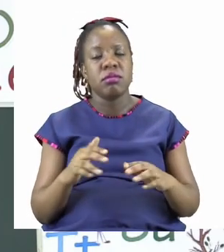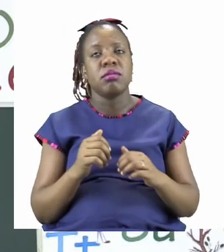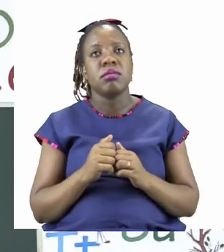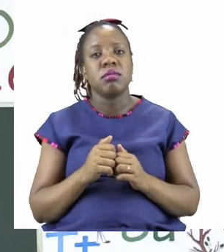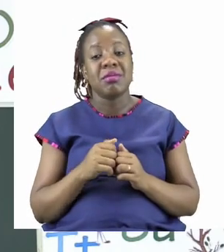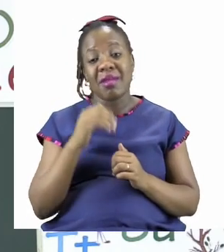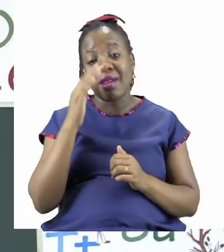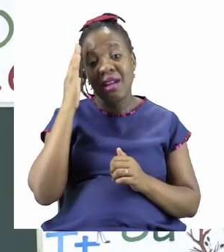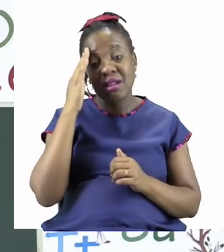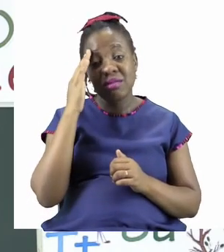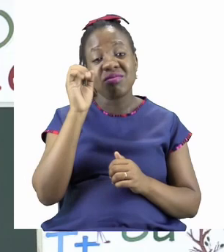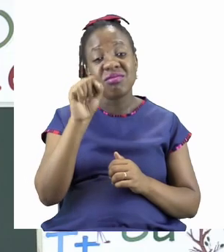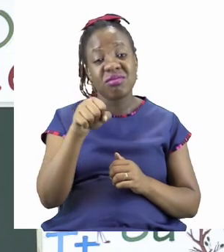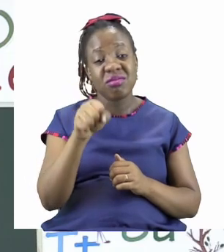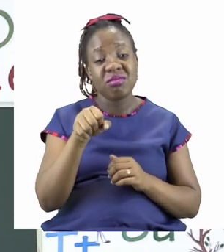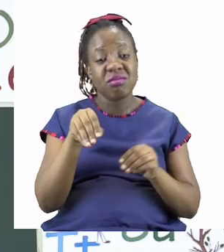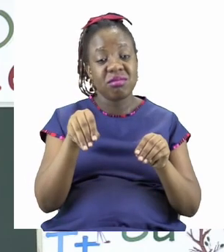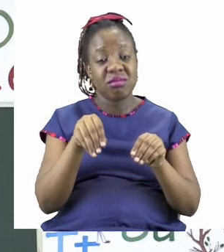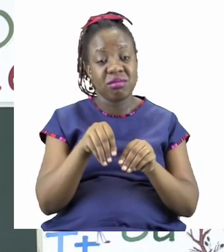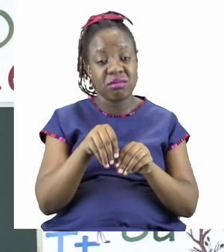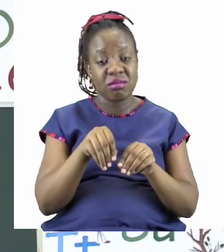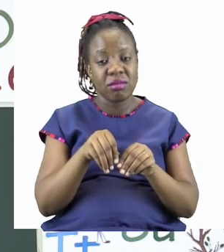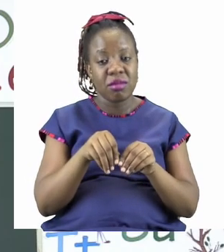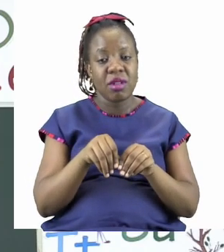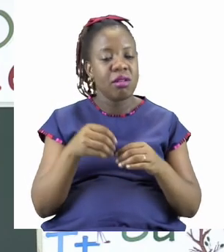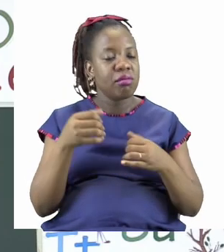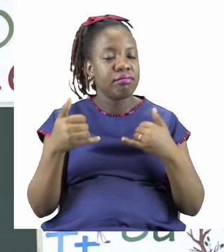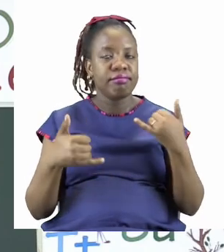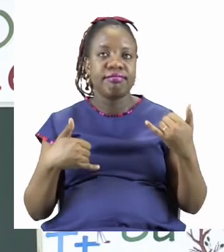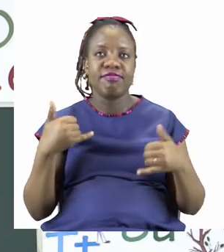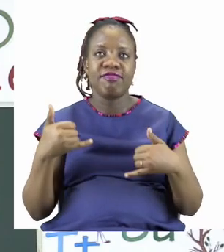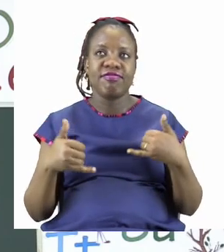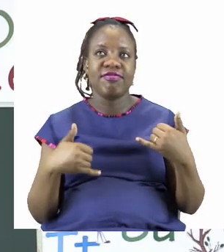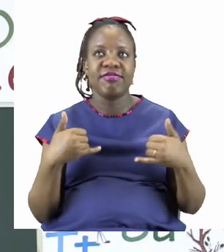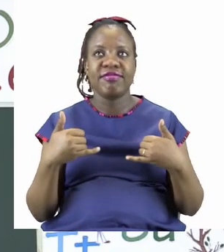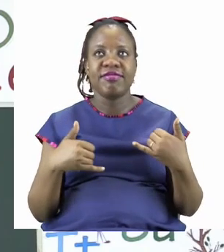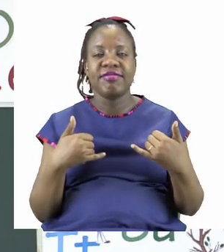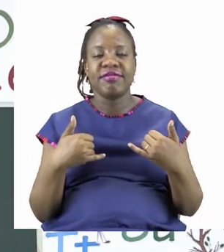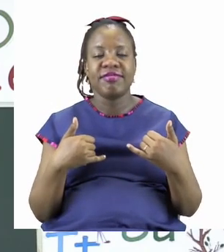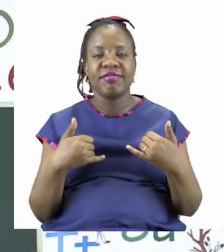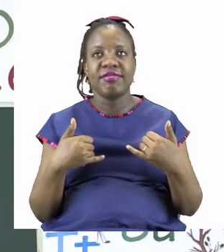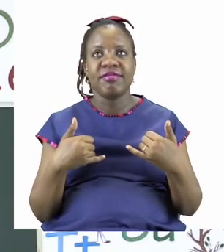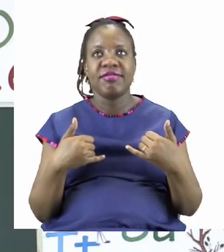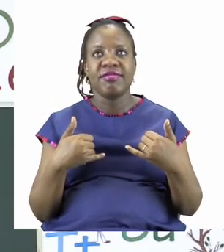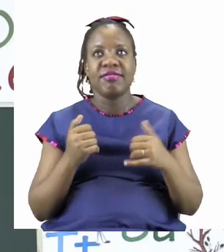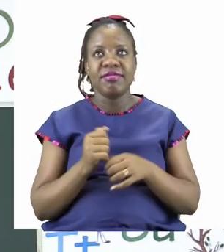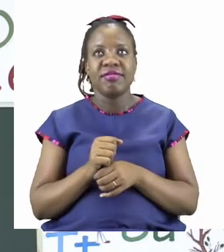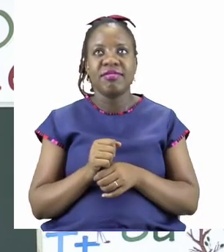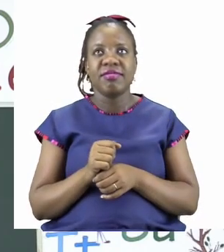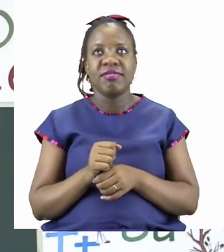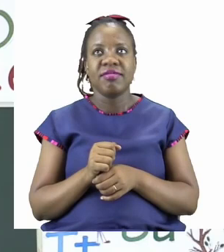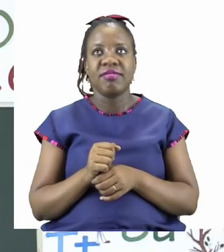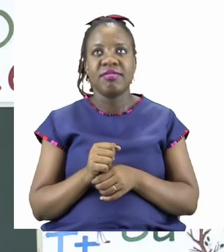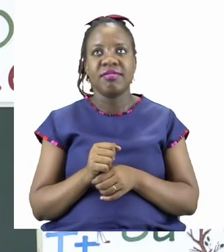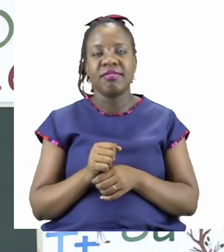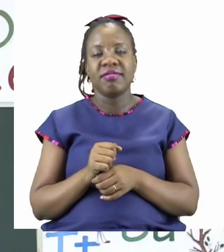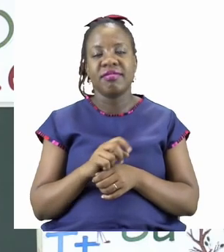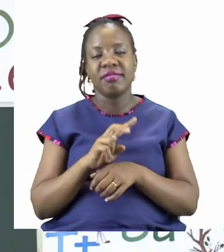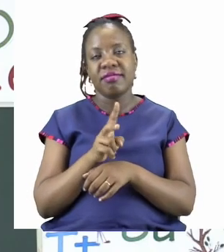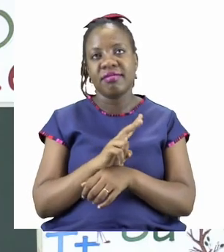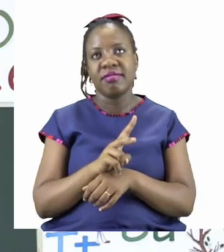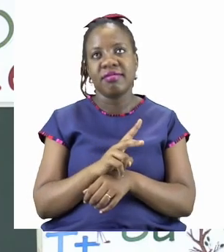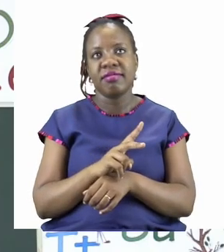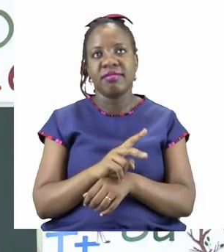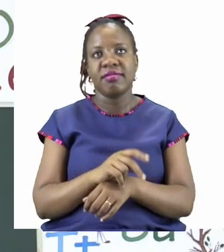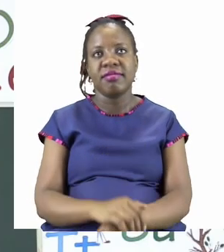it and I know that you will have lots of fun. So have fun, boys and girls. I will see you shortly after